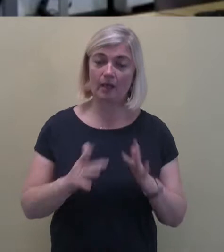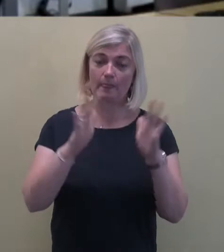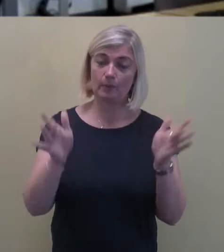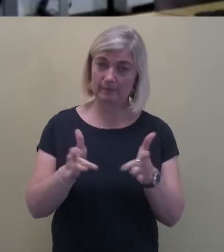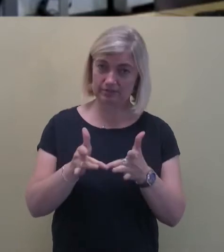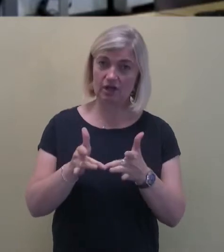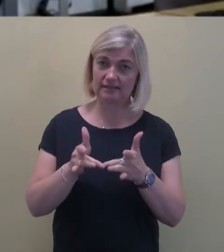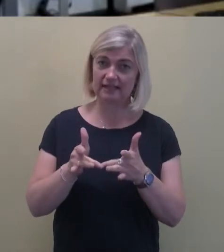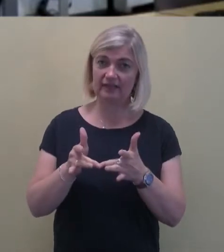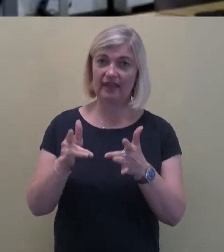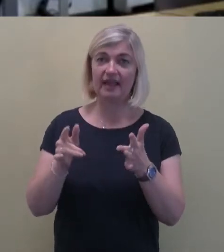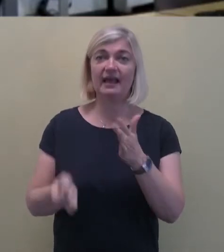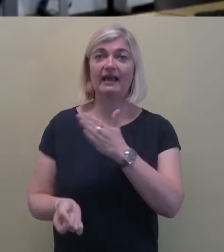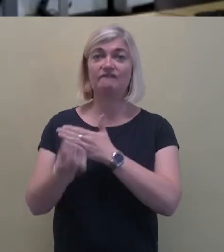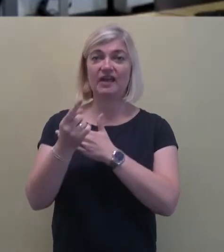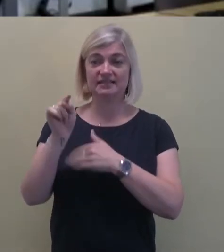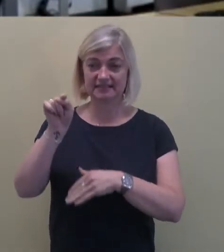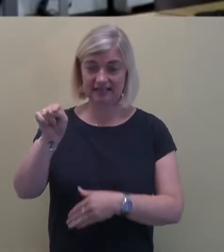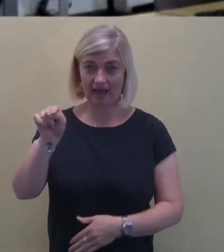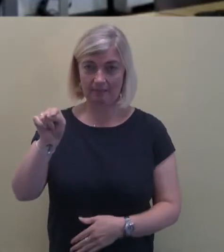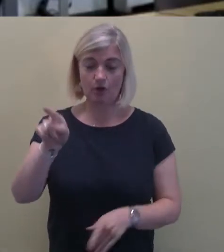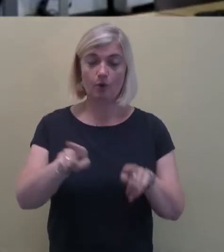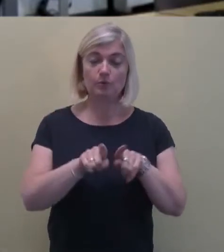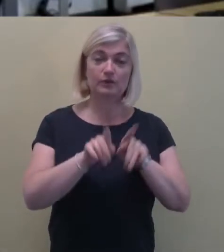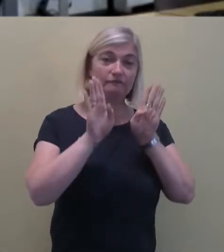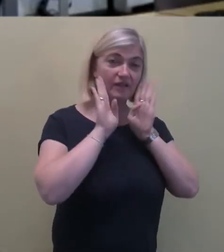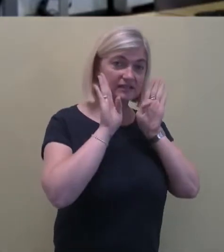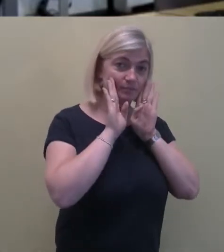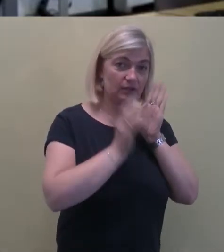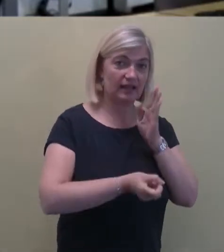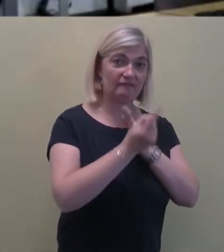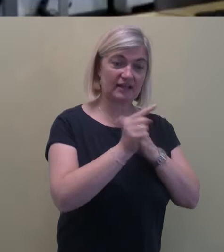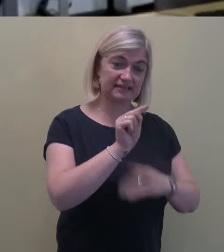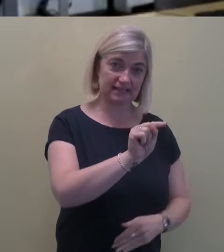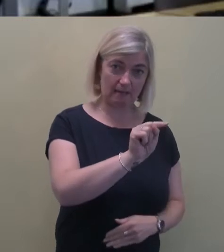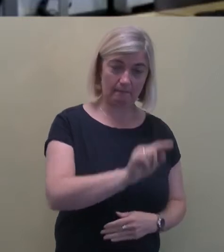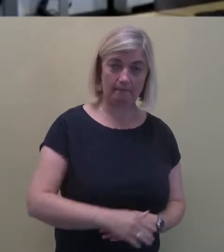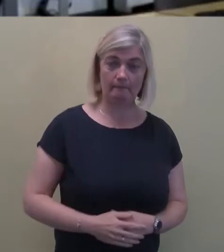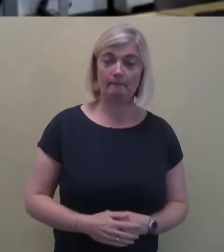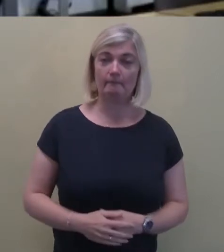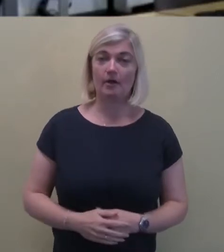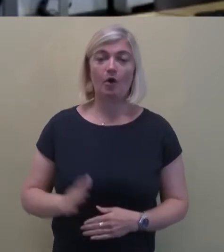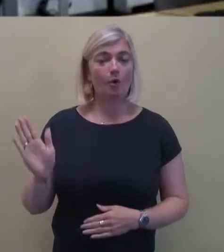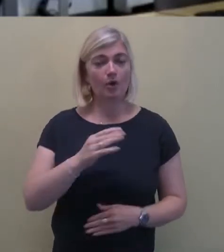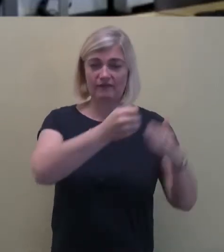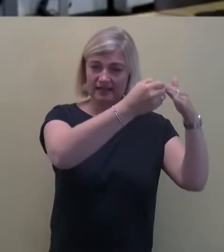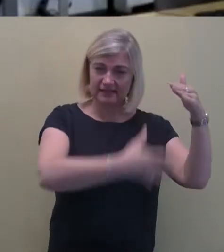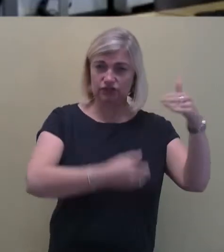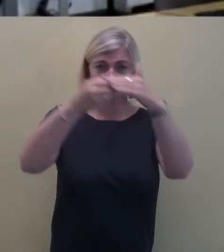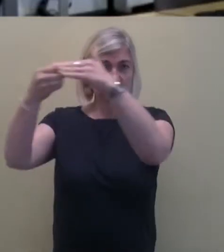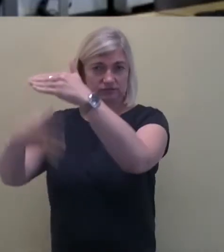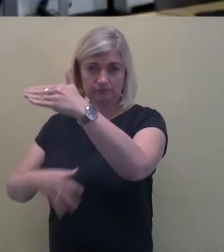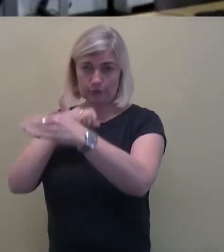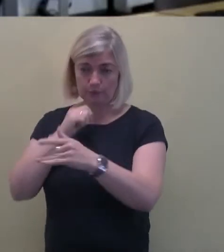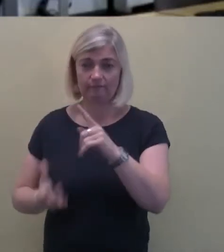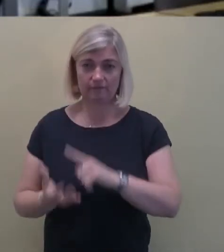college. So, I mean, it does all depend on the lockdown situation and the guidance that we receive from the government in letting us know when it